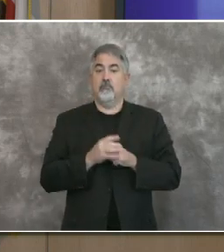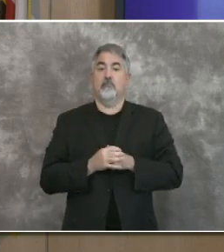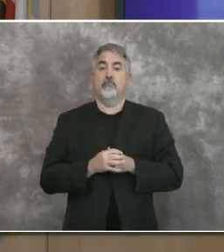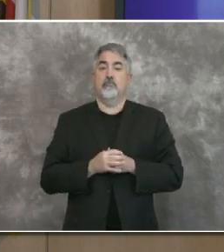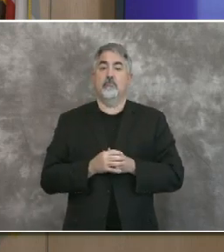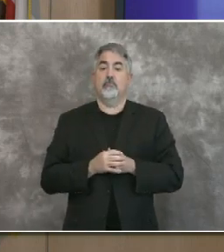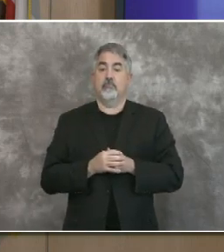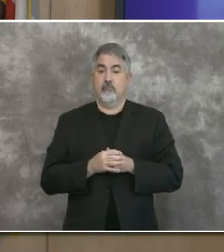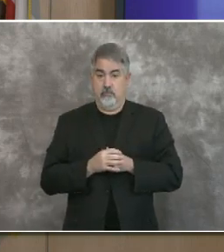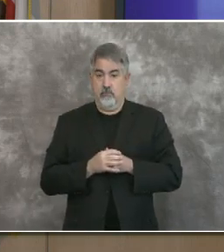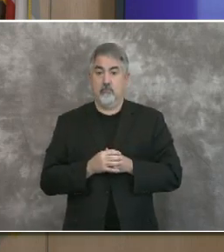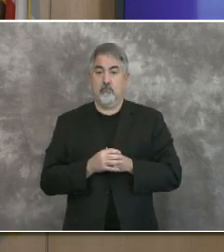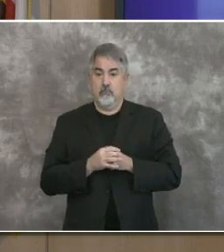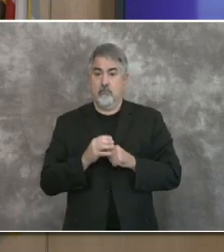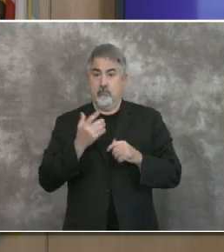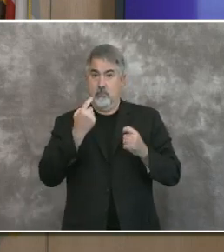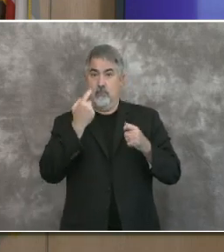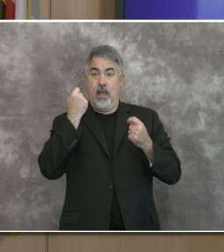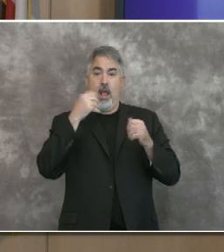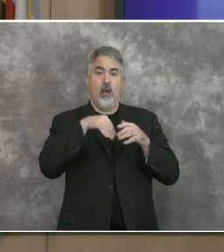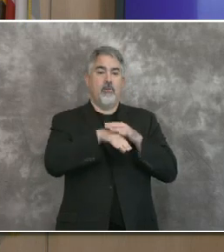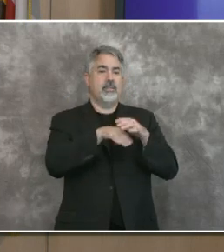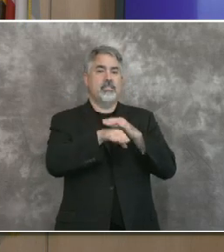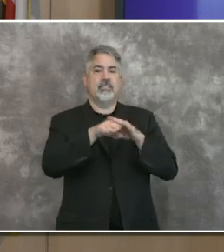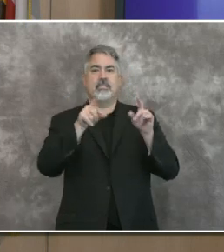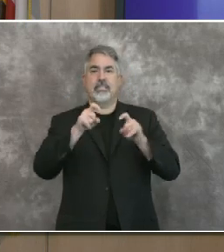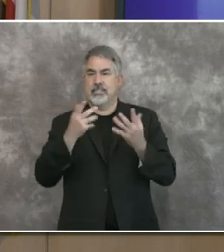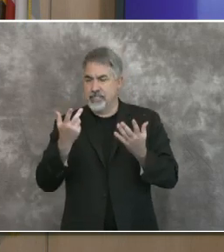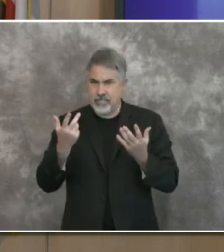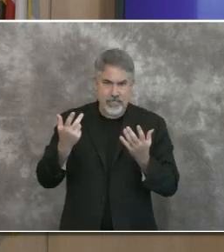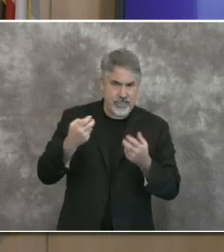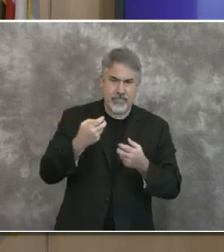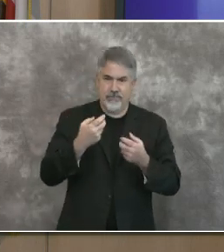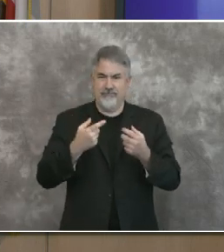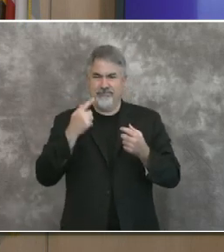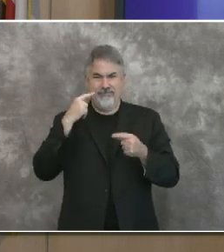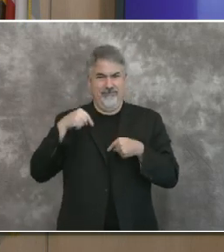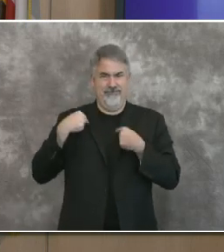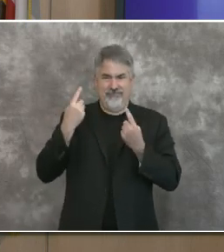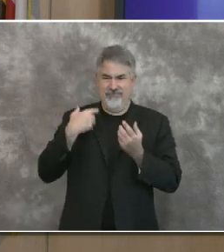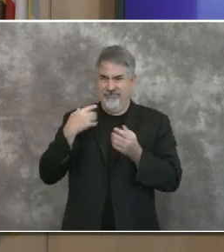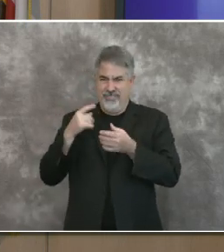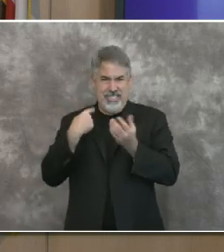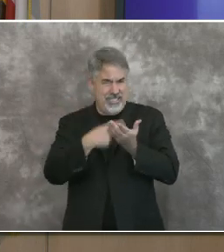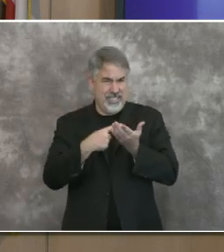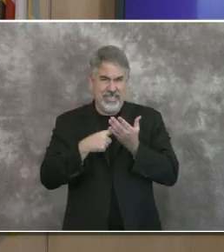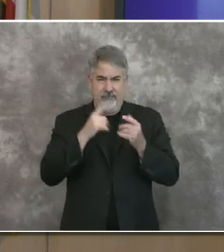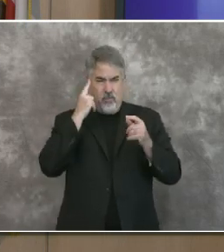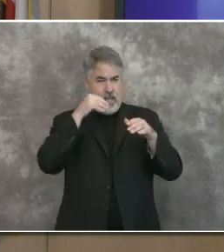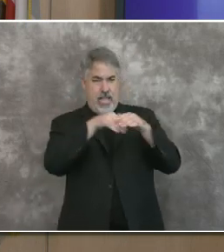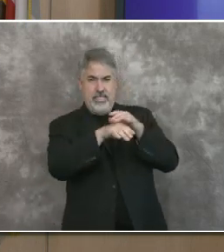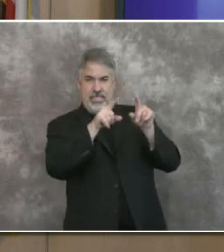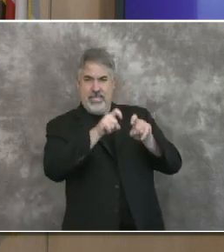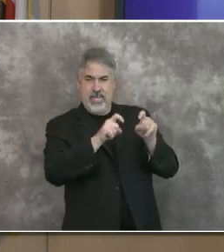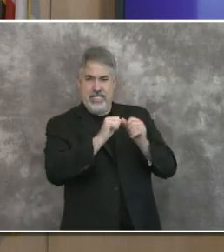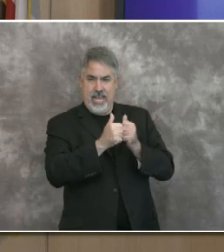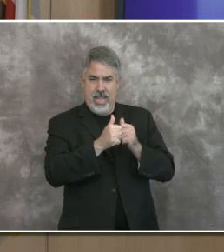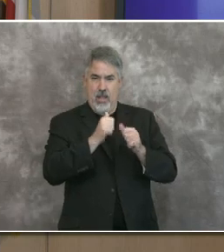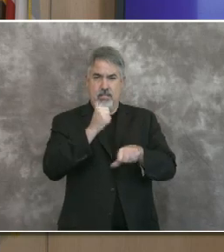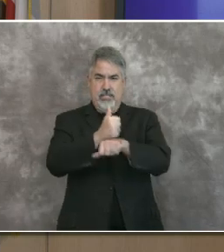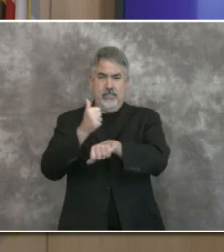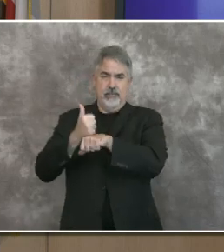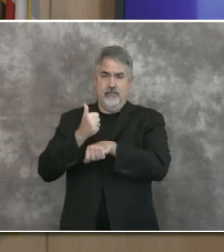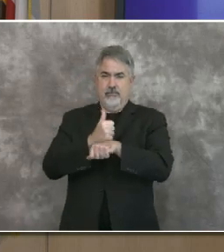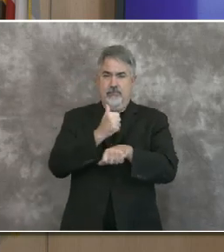entry point into the system, access the test, and how we can properly coordinate this with all of the various entities that are a part of the testing team